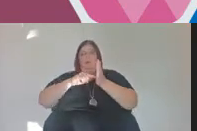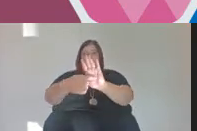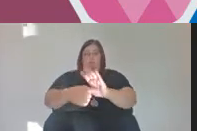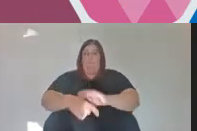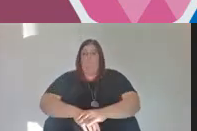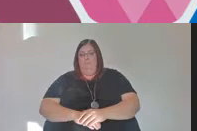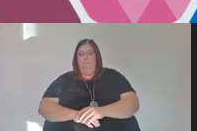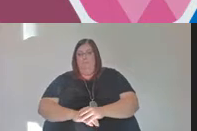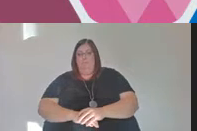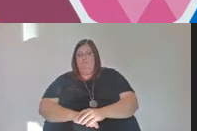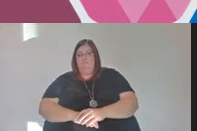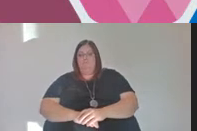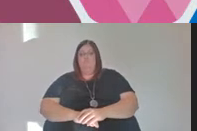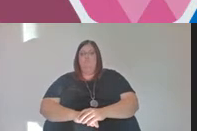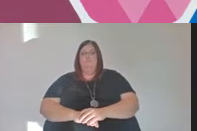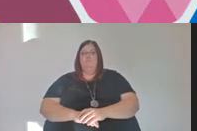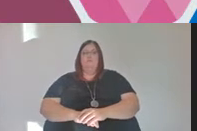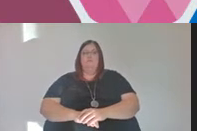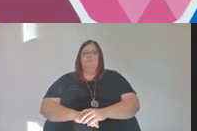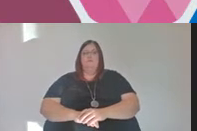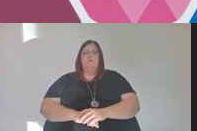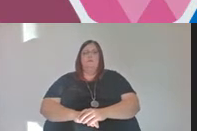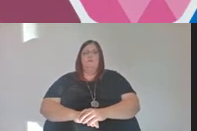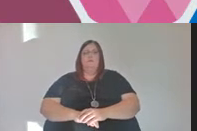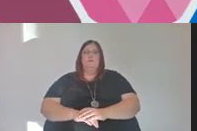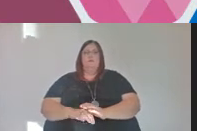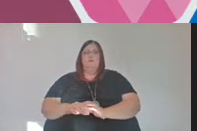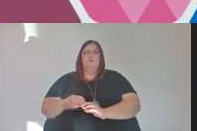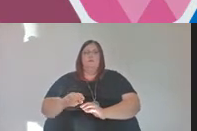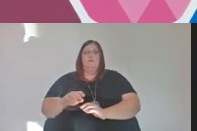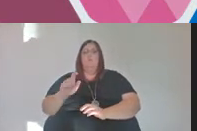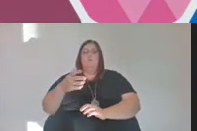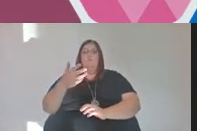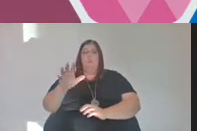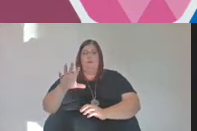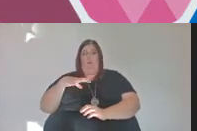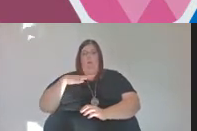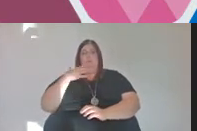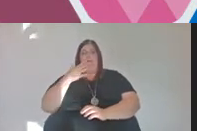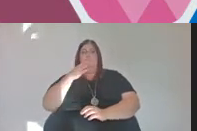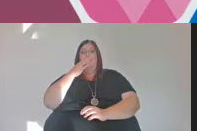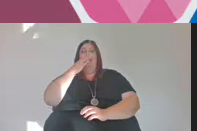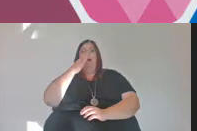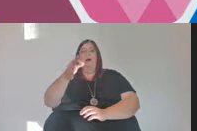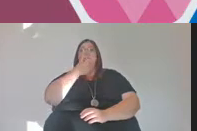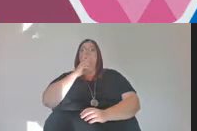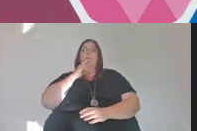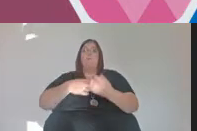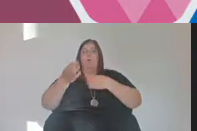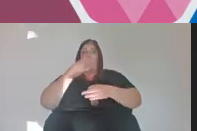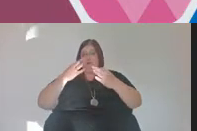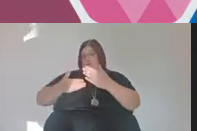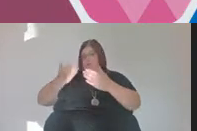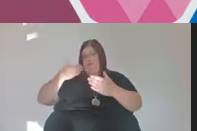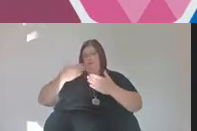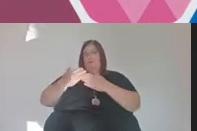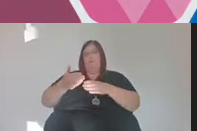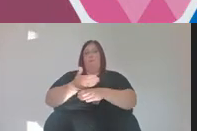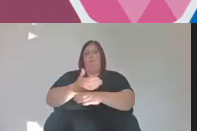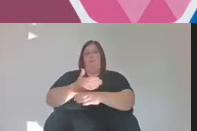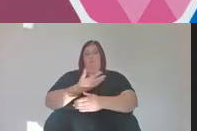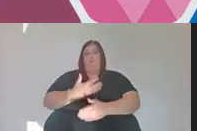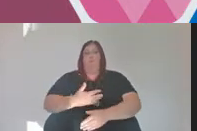said. So we did ask for questions ahead of the to be sent in